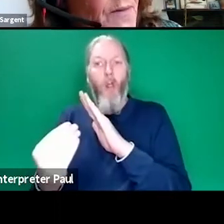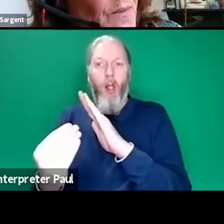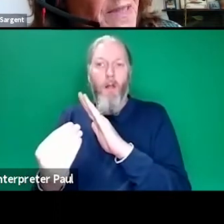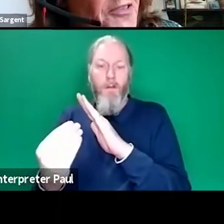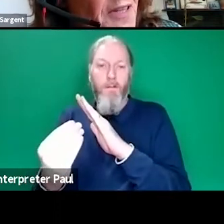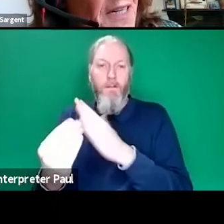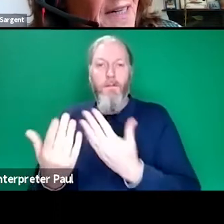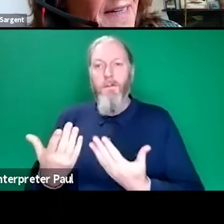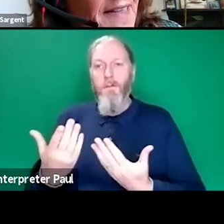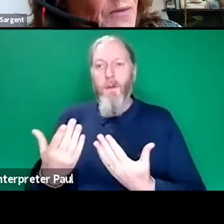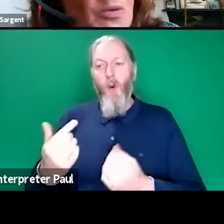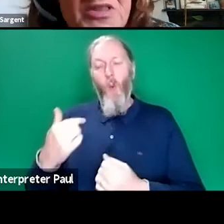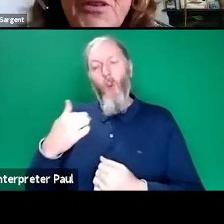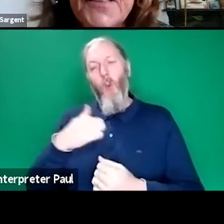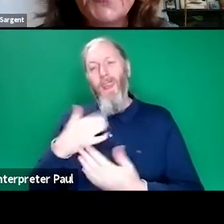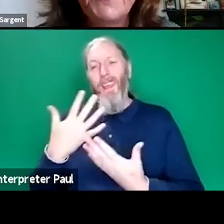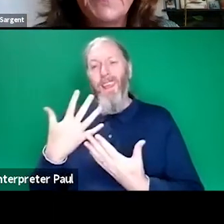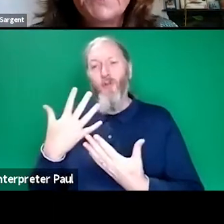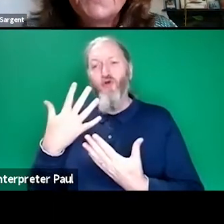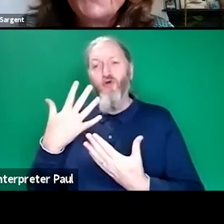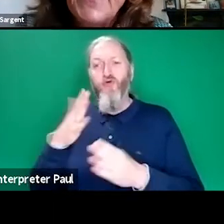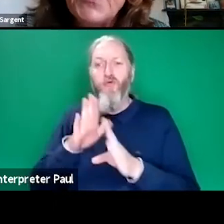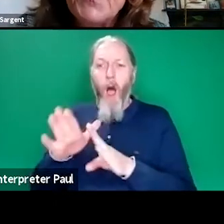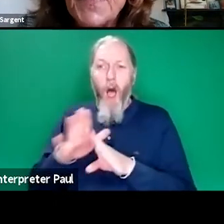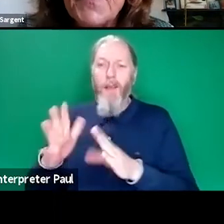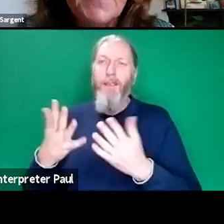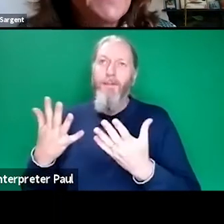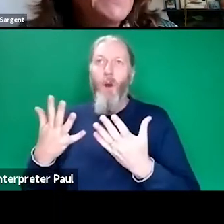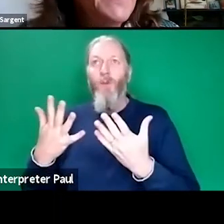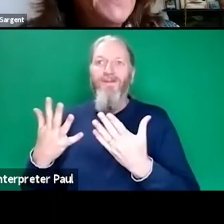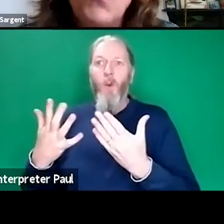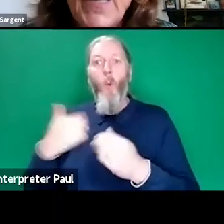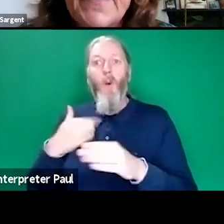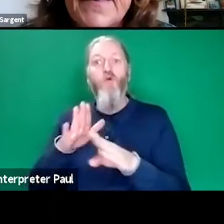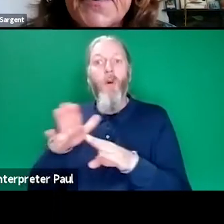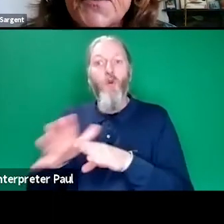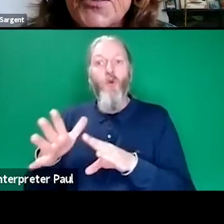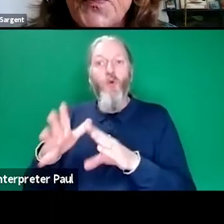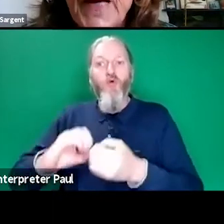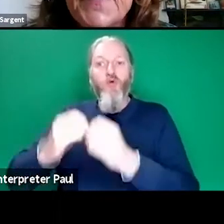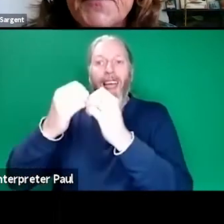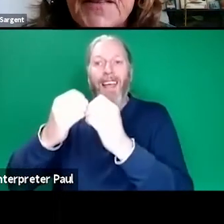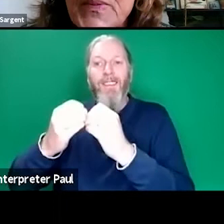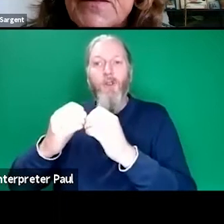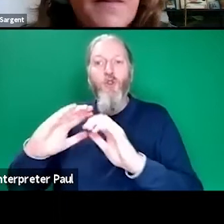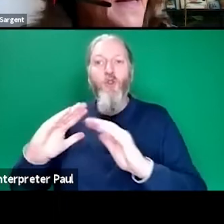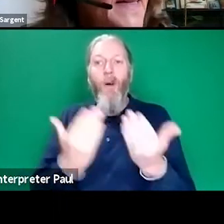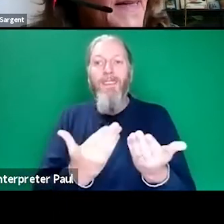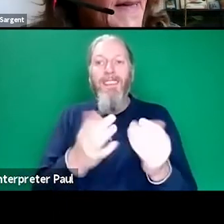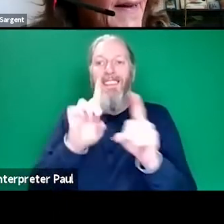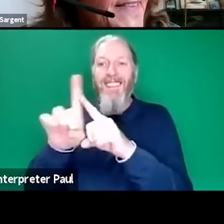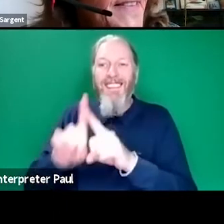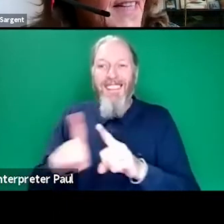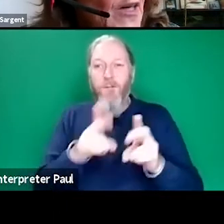we try, and what we're trying to do really is to develop services in that way, that it's not just based around a